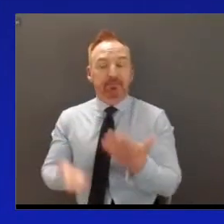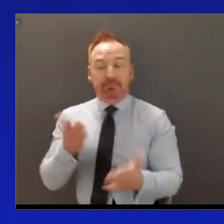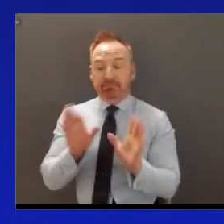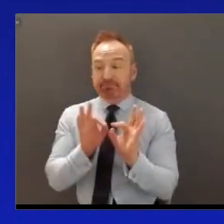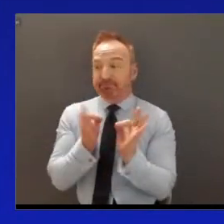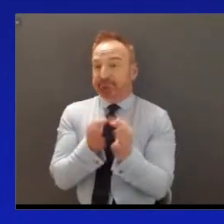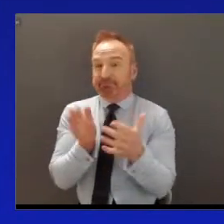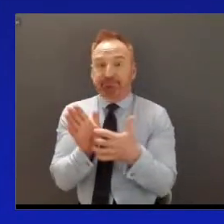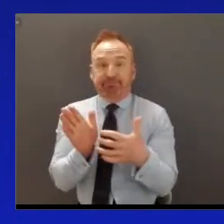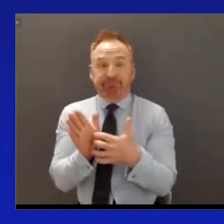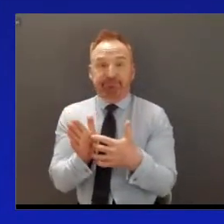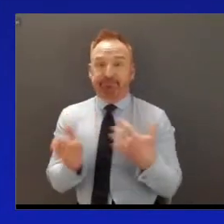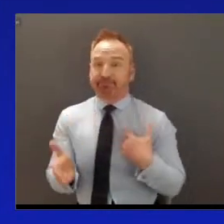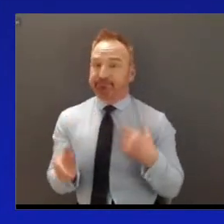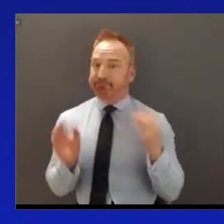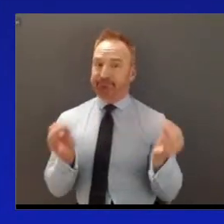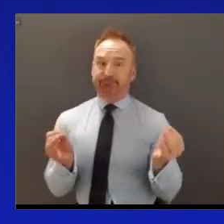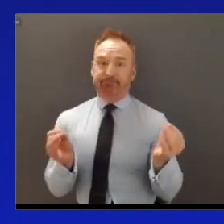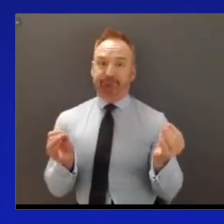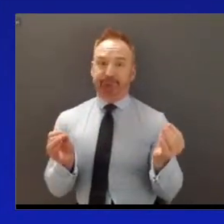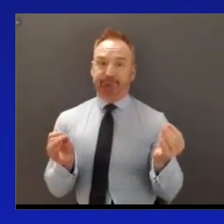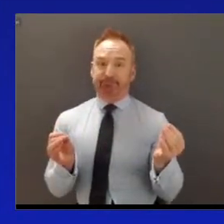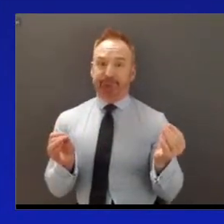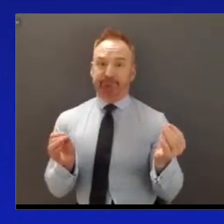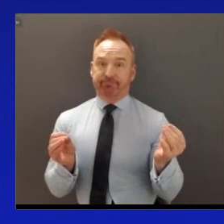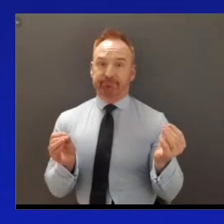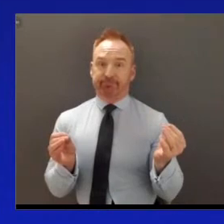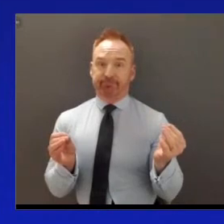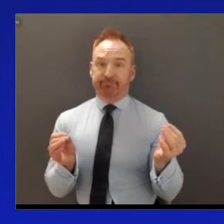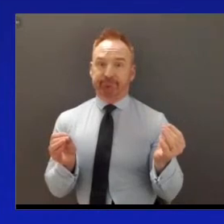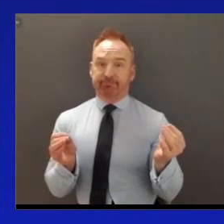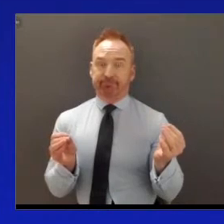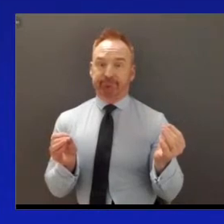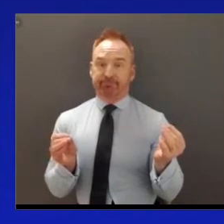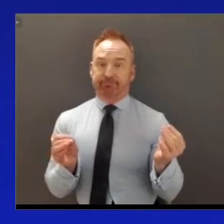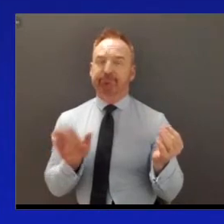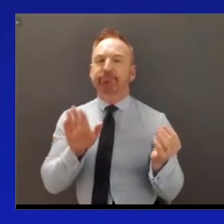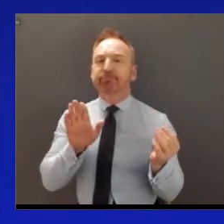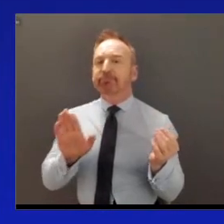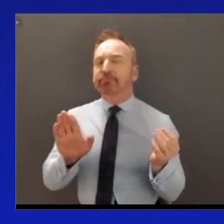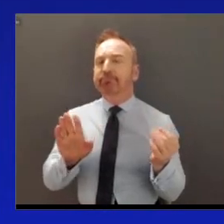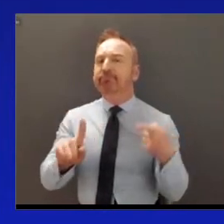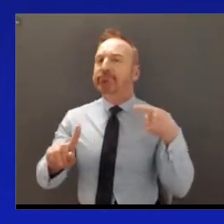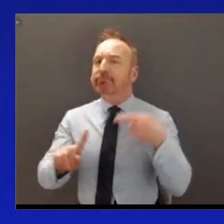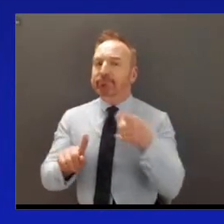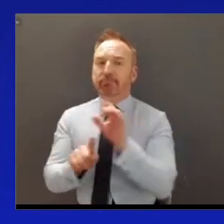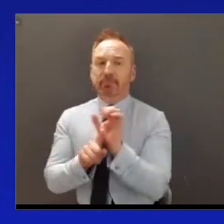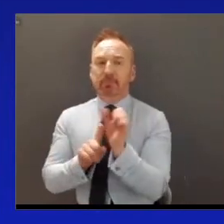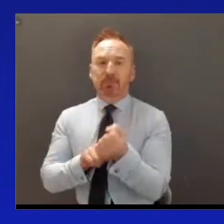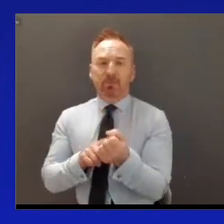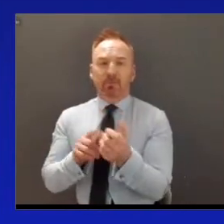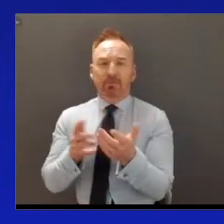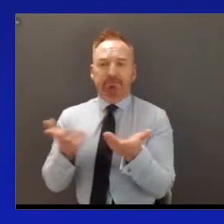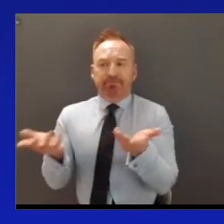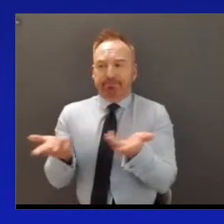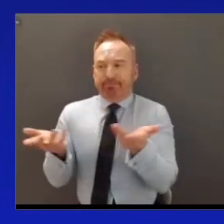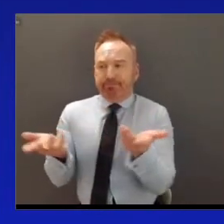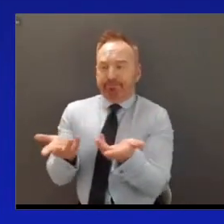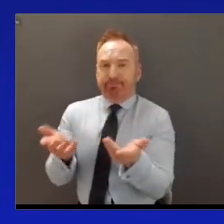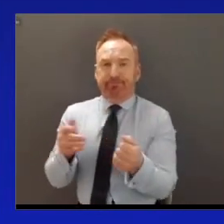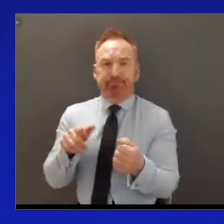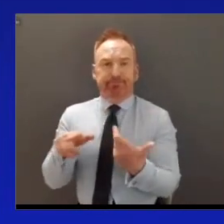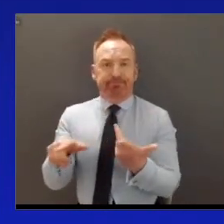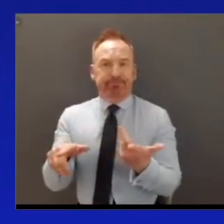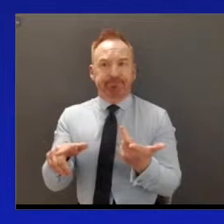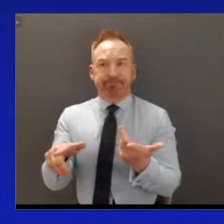physicians. And in that instance, how would they go about being